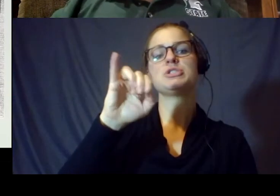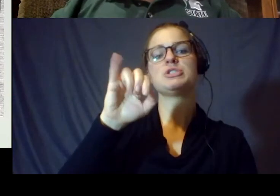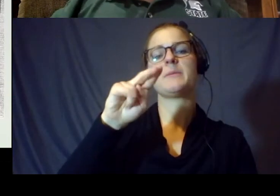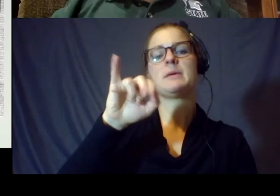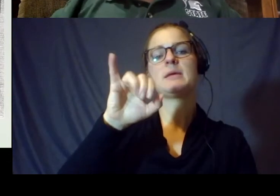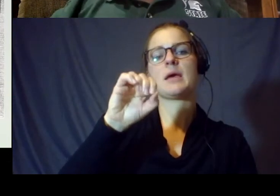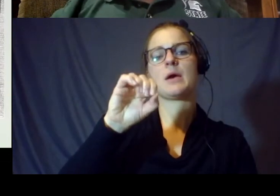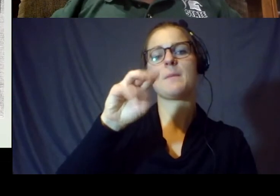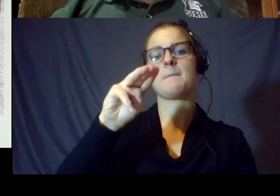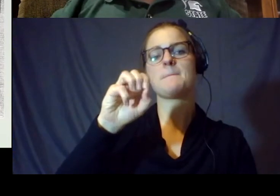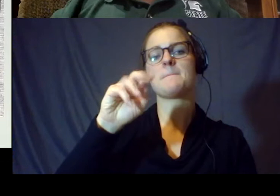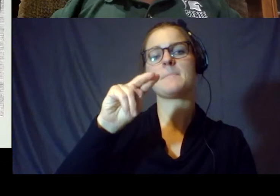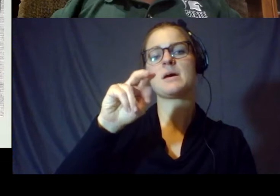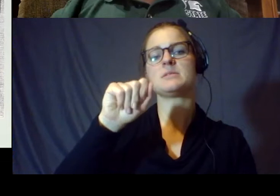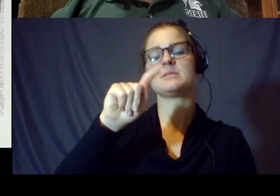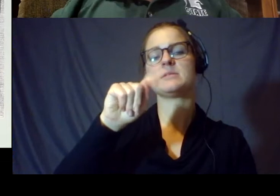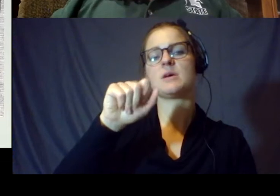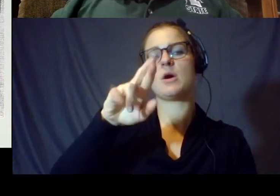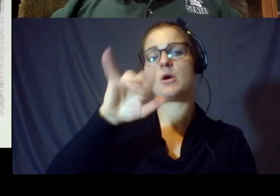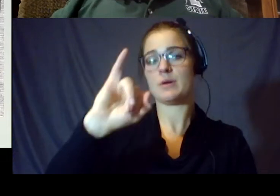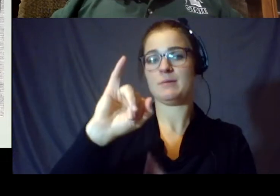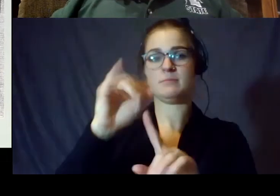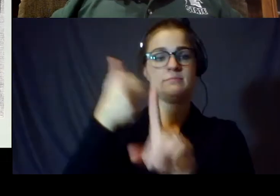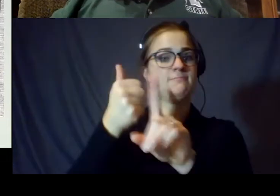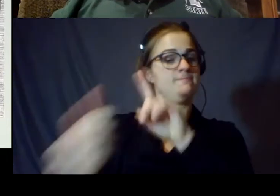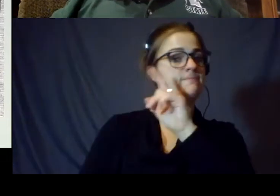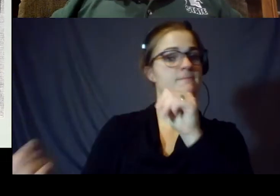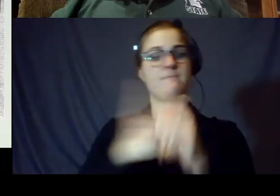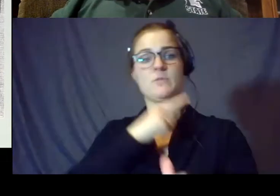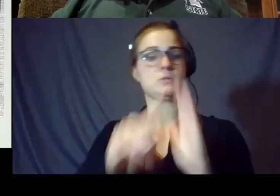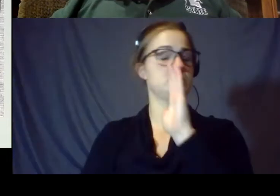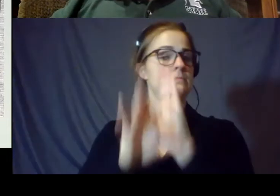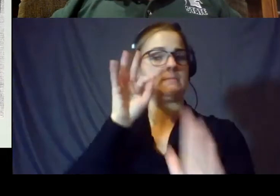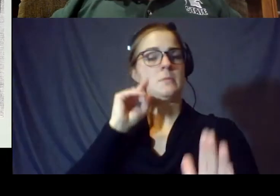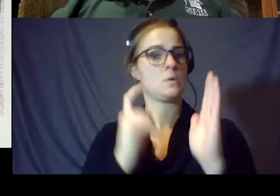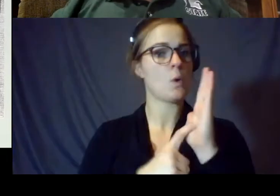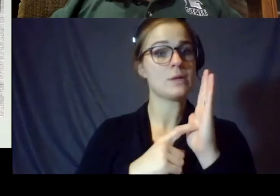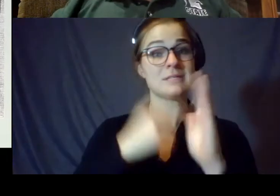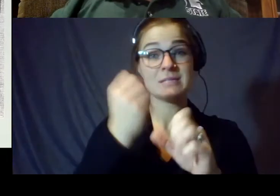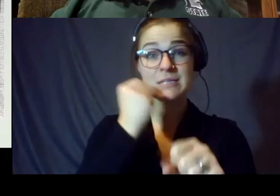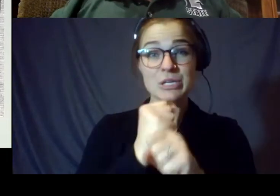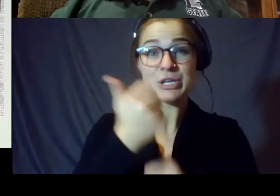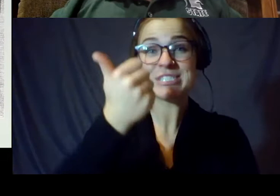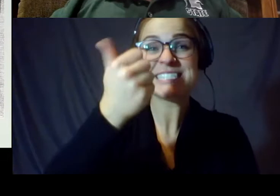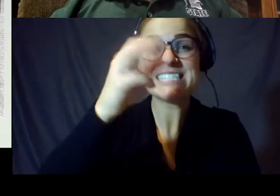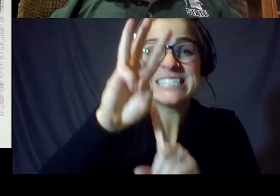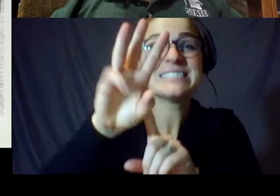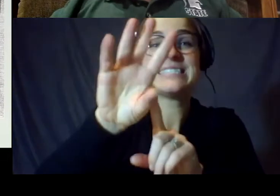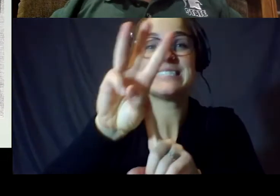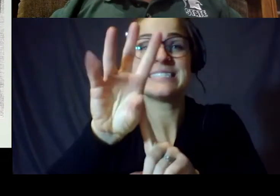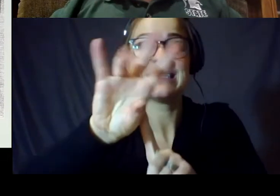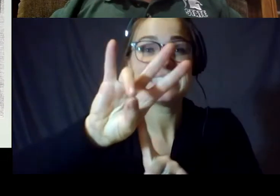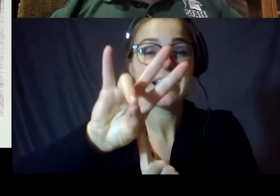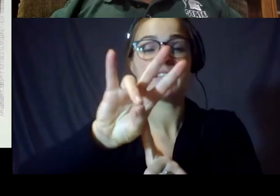first recorded observations of the variability in 1667. And it wasn't for another 100 years that a man named